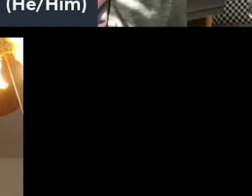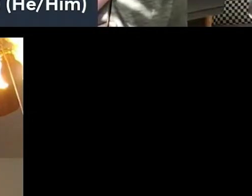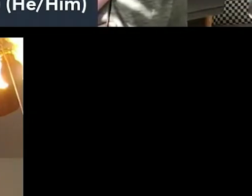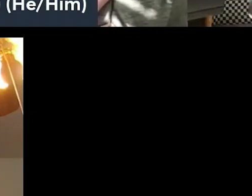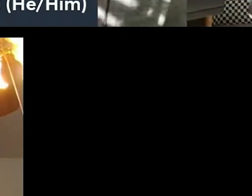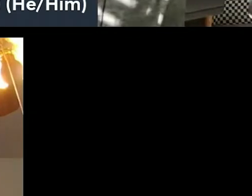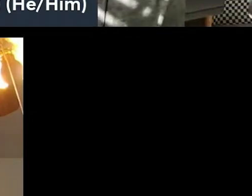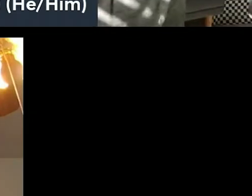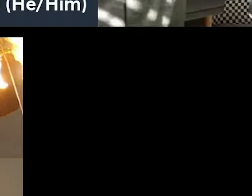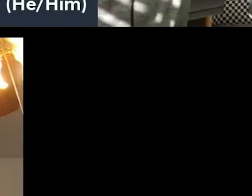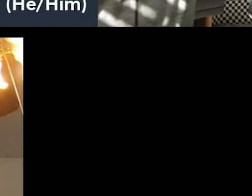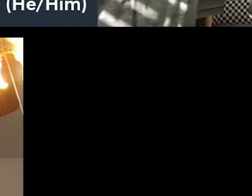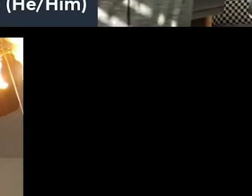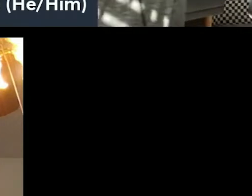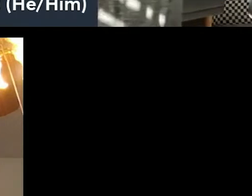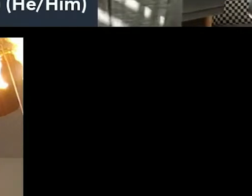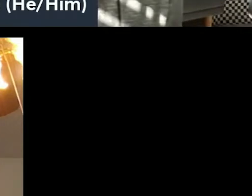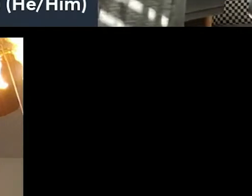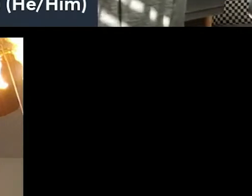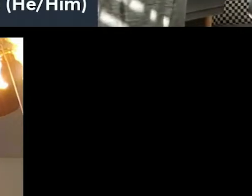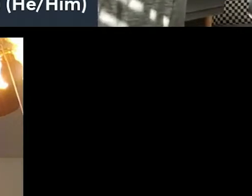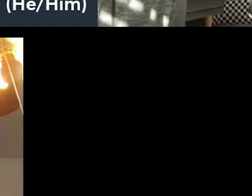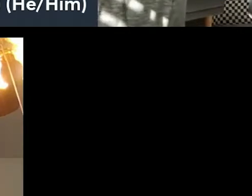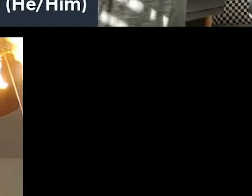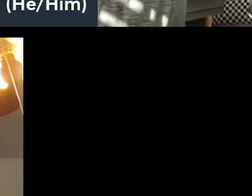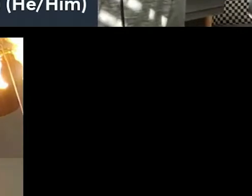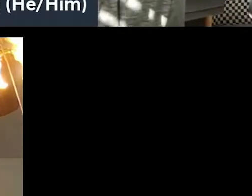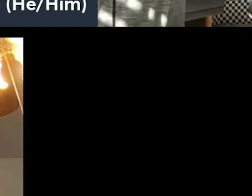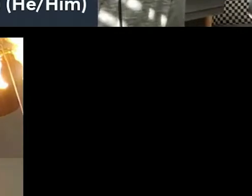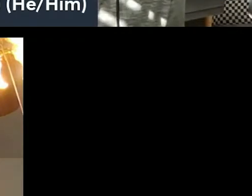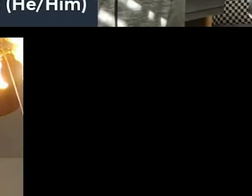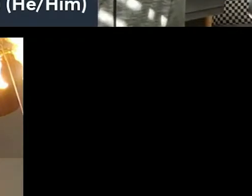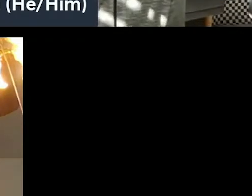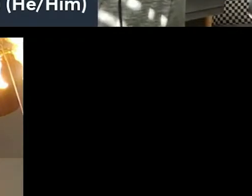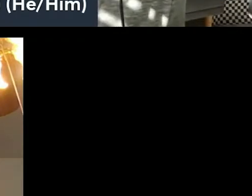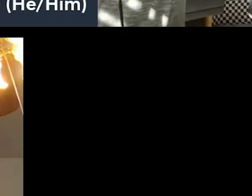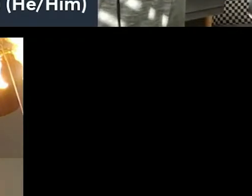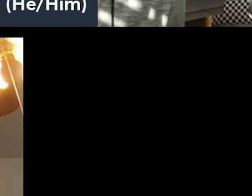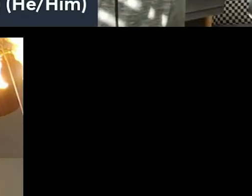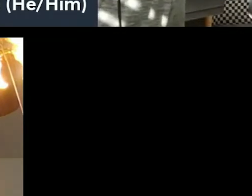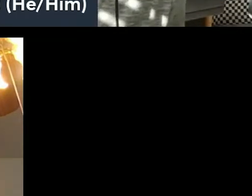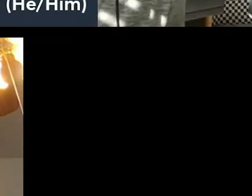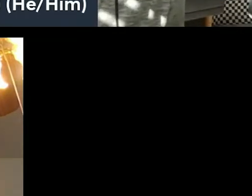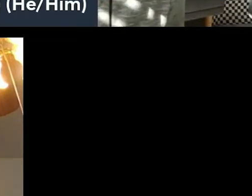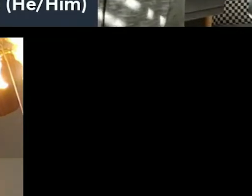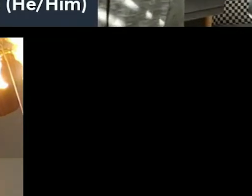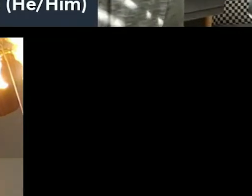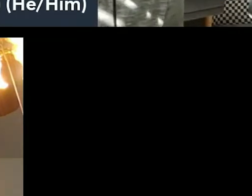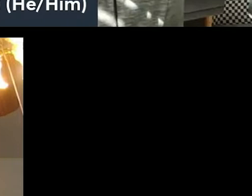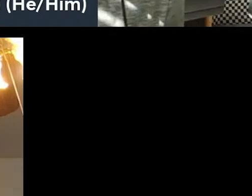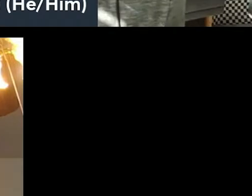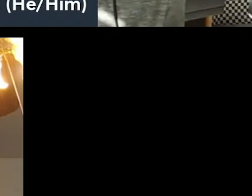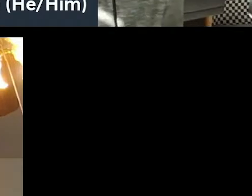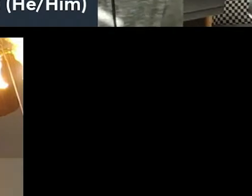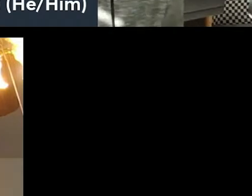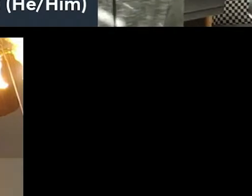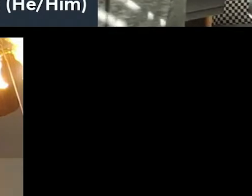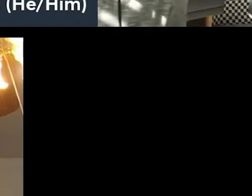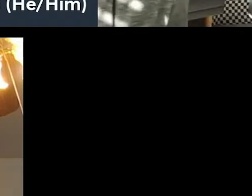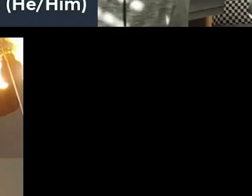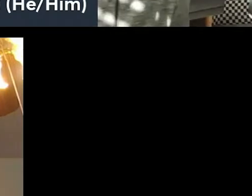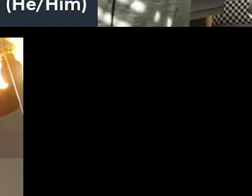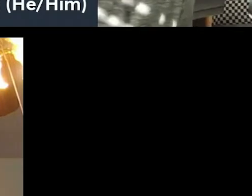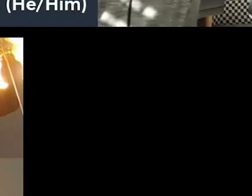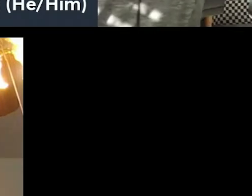A.M. Grabelny, Solutions Architect here at AWS, joined by the Brit himself, Steve Roberts. Please tell